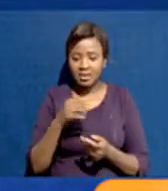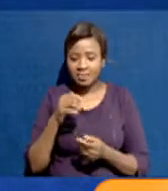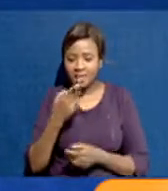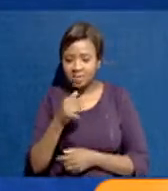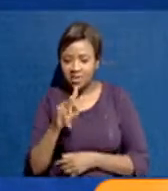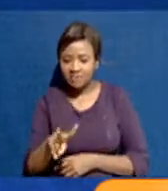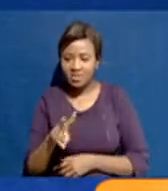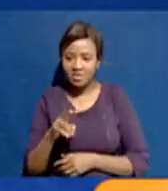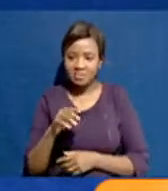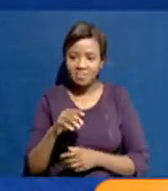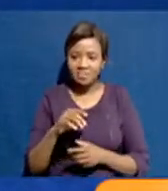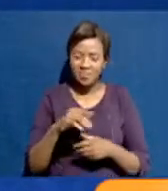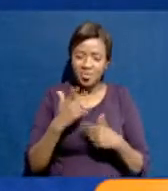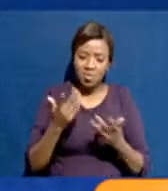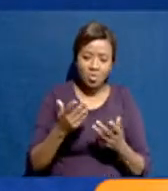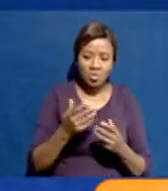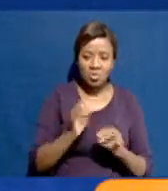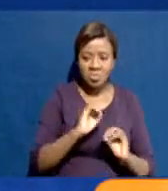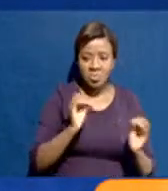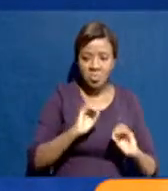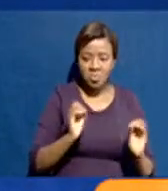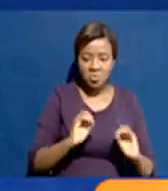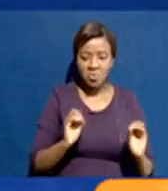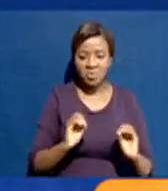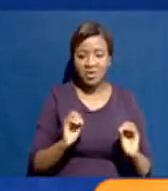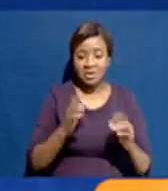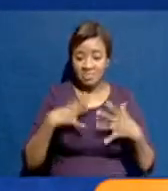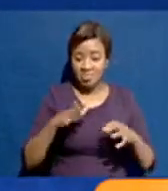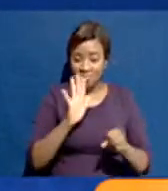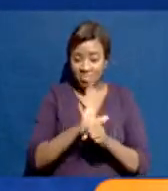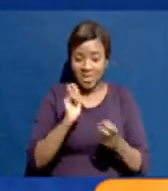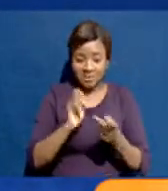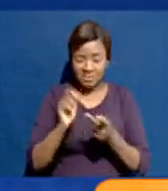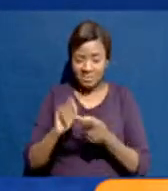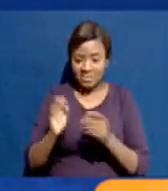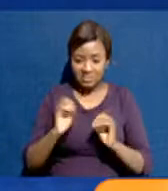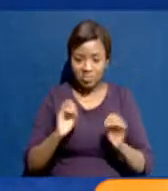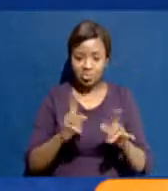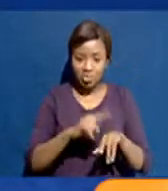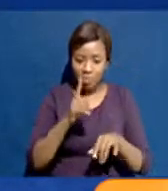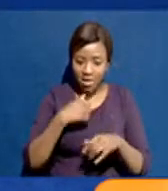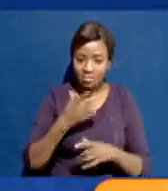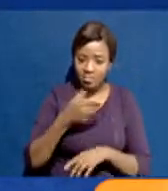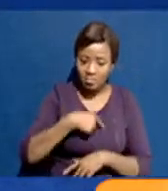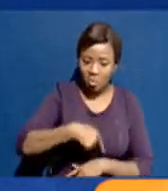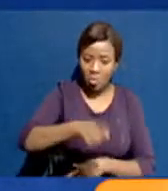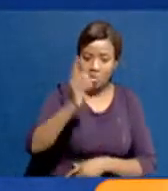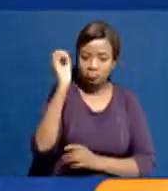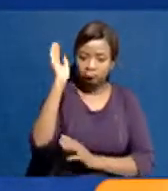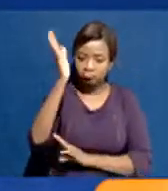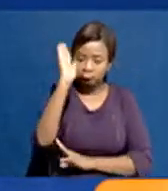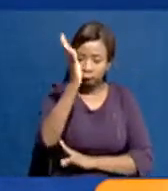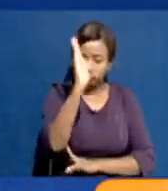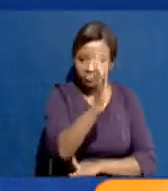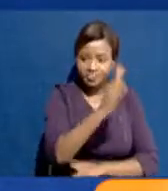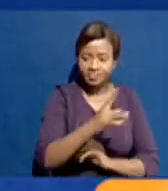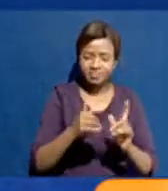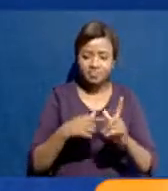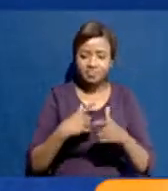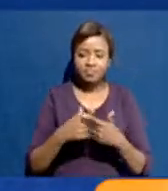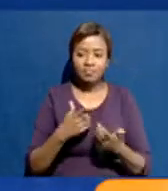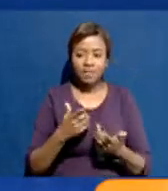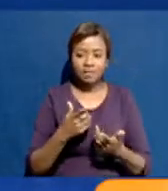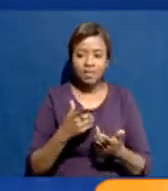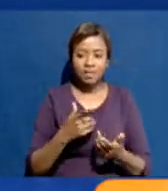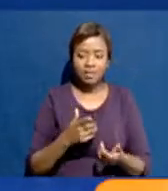whether they're living with HIV or they don't have HIV. So when you bring this kind of information to them, you destigmatize the